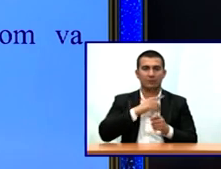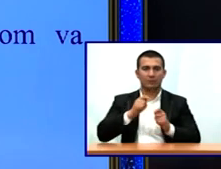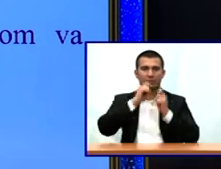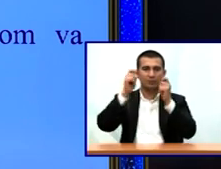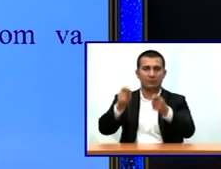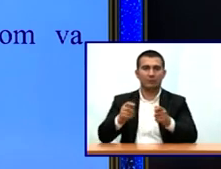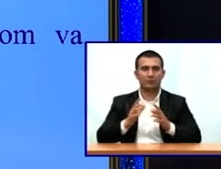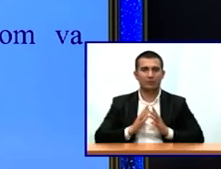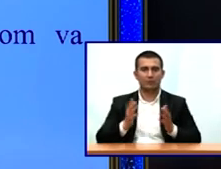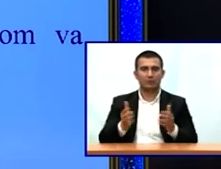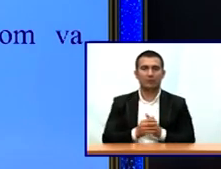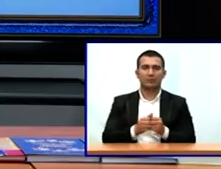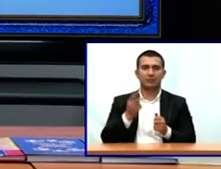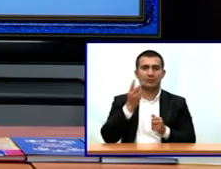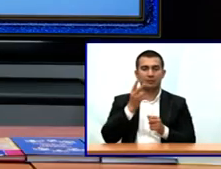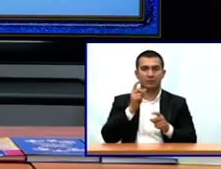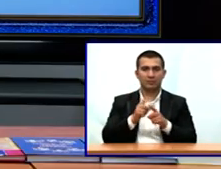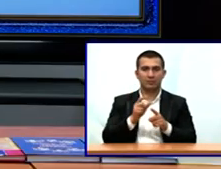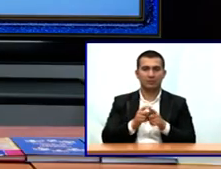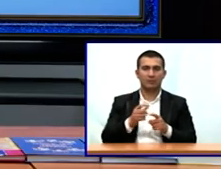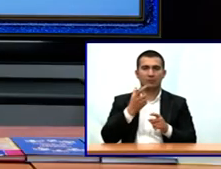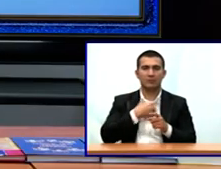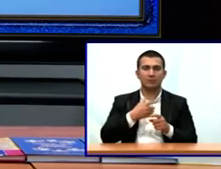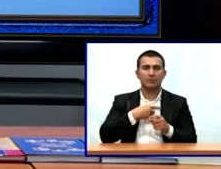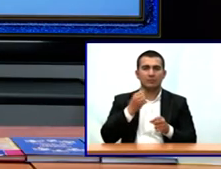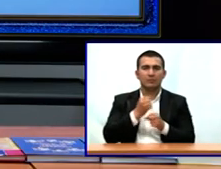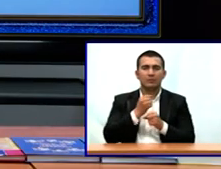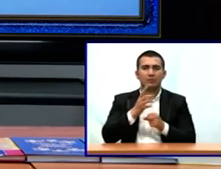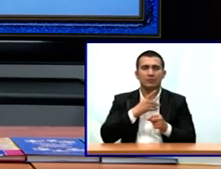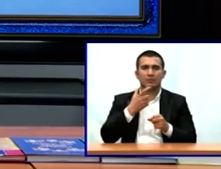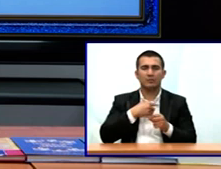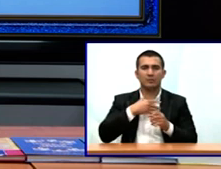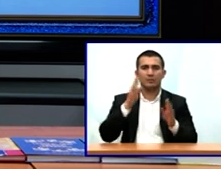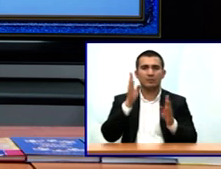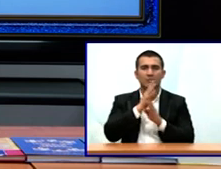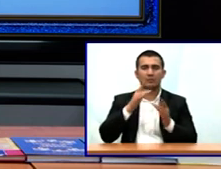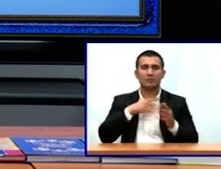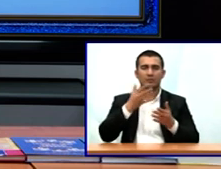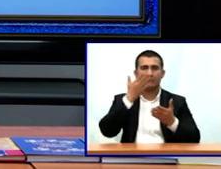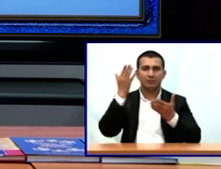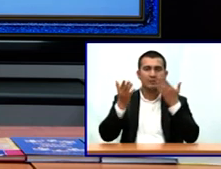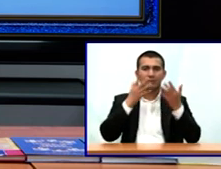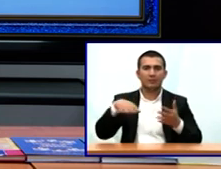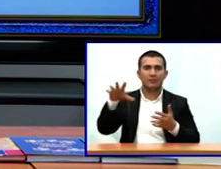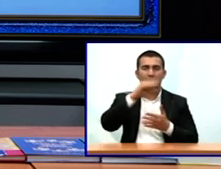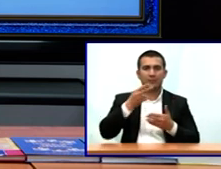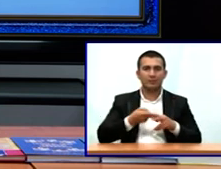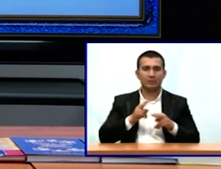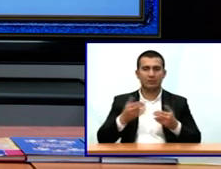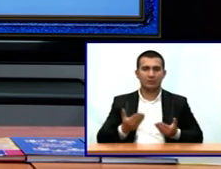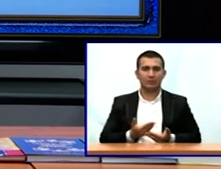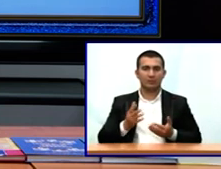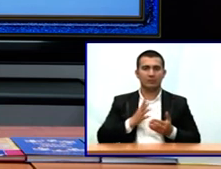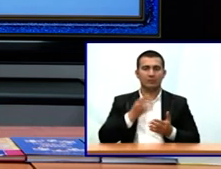etdik. Ikkinchi gapimiz. Qilib olam shumul san'atni bunyod, keltirmish sizga tuhfa